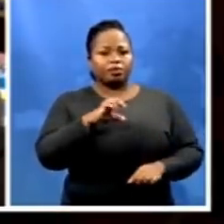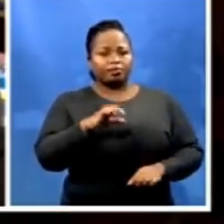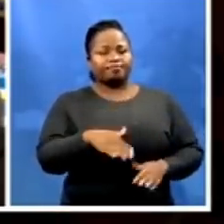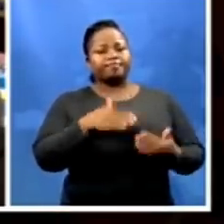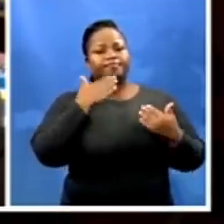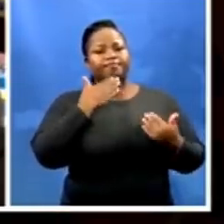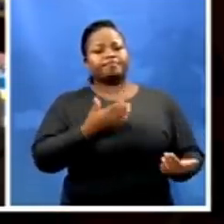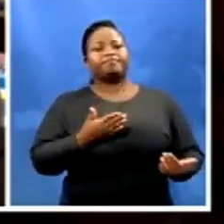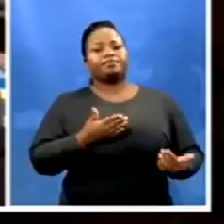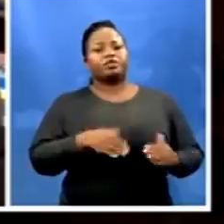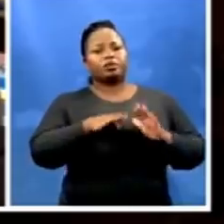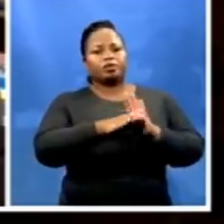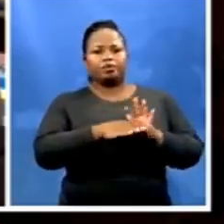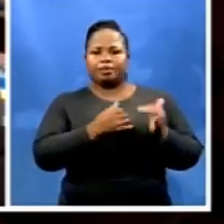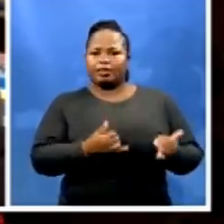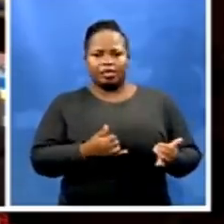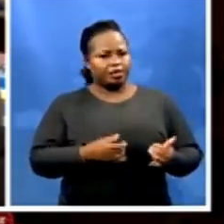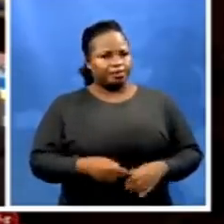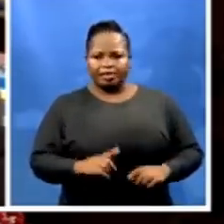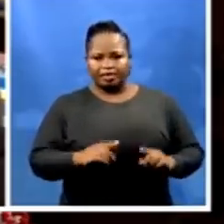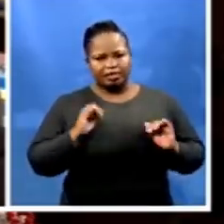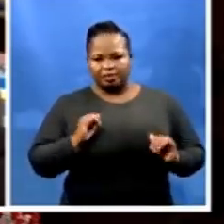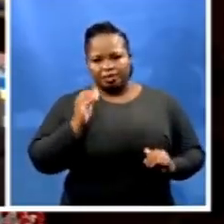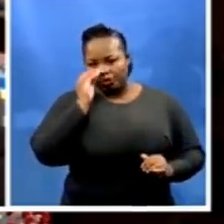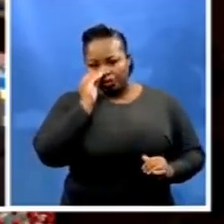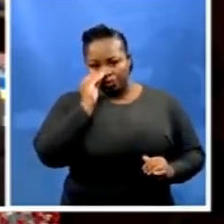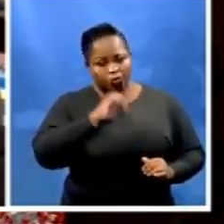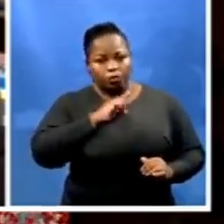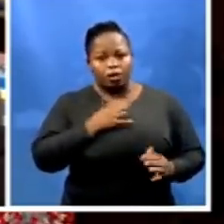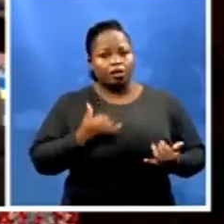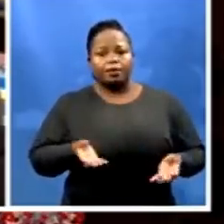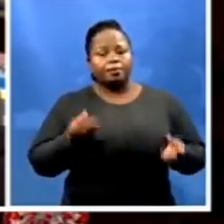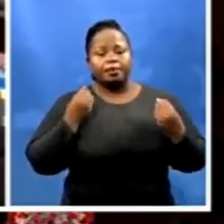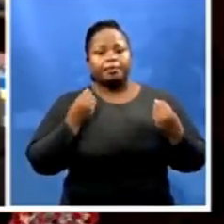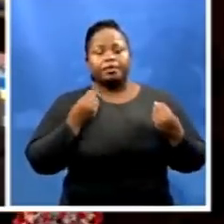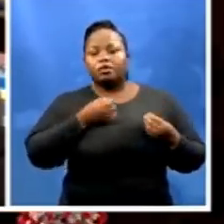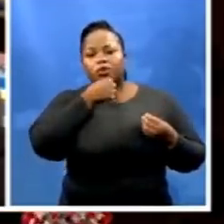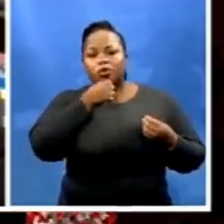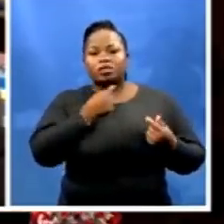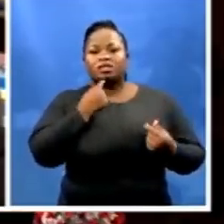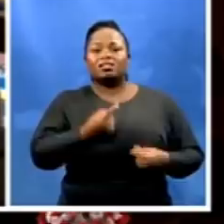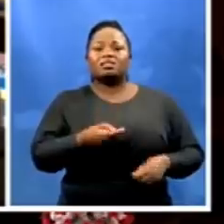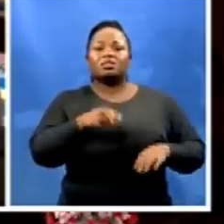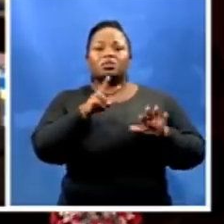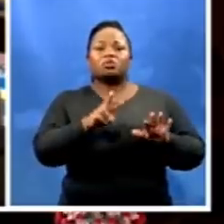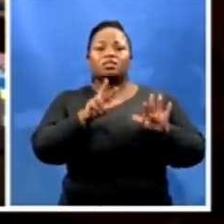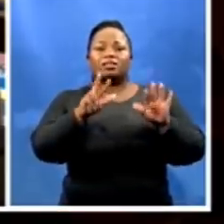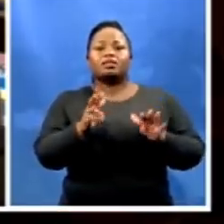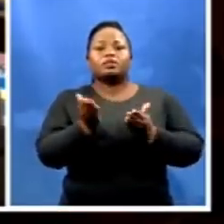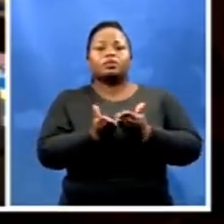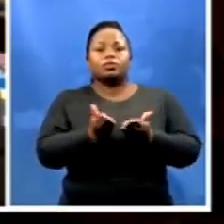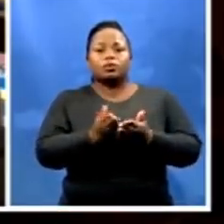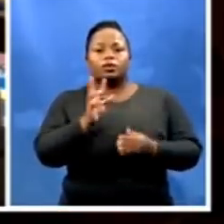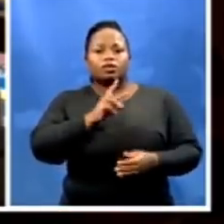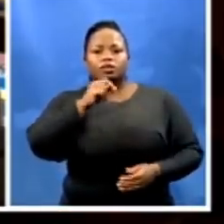good circumstances. We're getting reports now from Jade Leigh Paulse that 28 schools in KwaZulu-Natal have now been